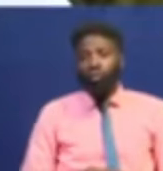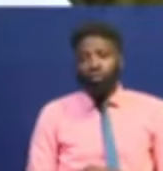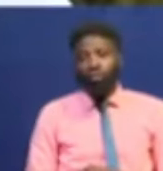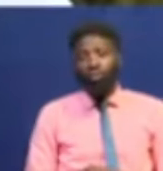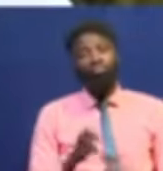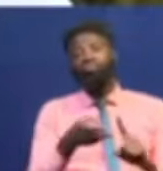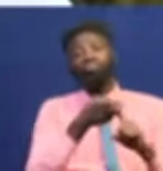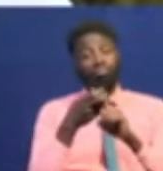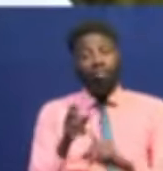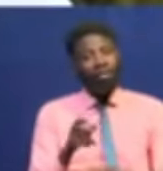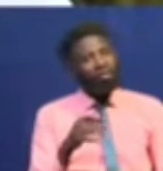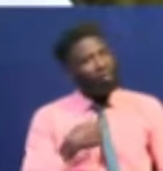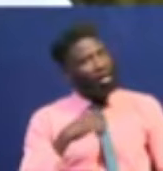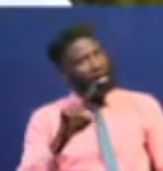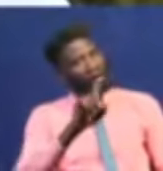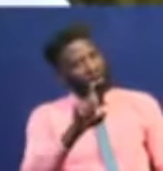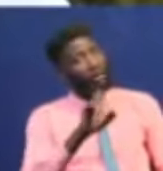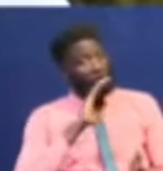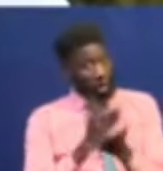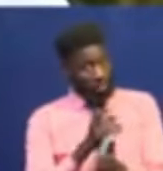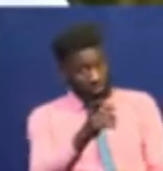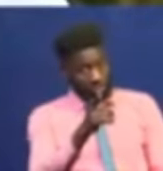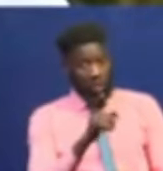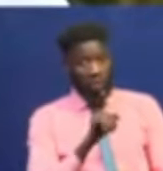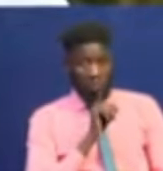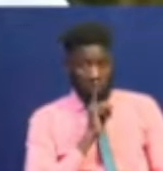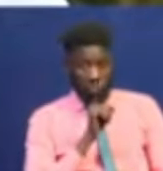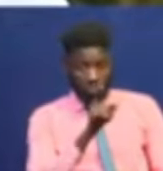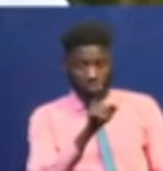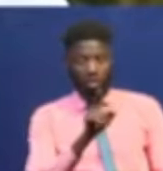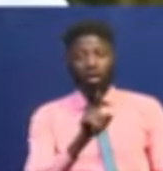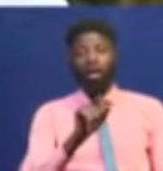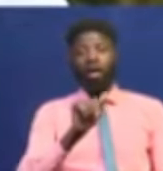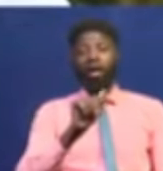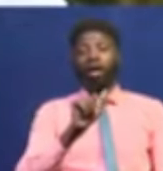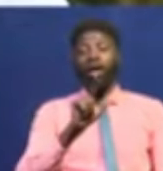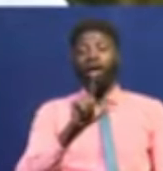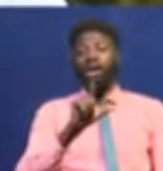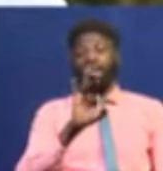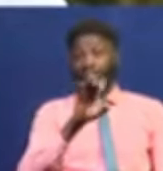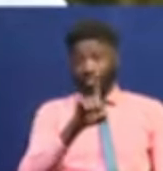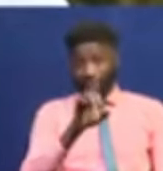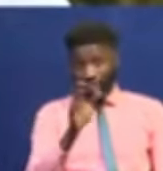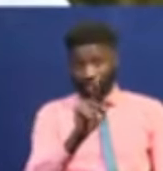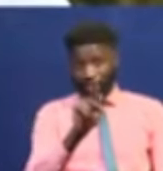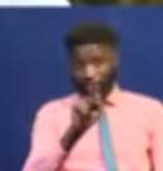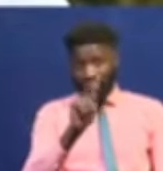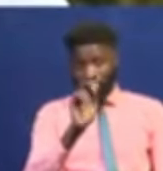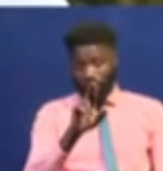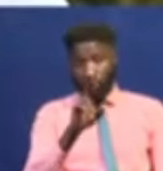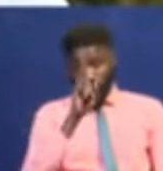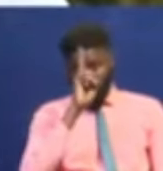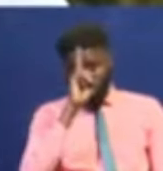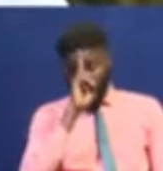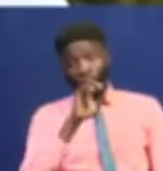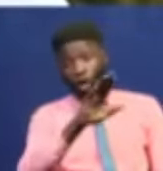confirmation. Let's have this as a confirmation, Your Excellency, that Alfred Keter was summoned by police. He refused